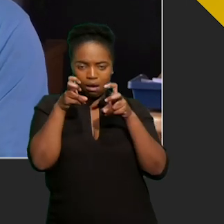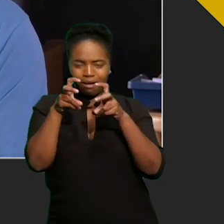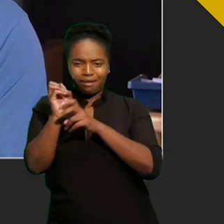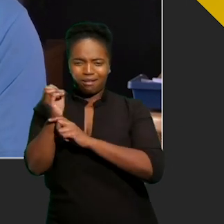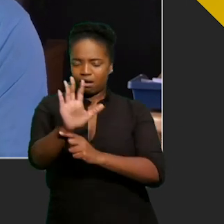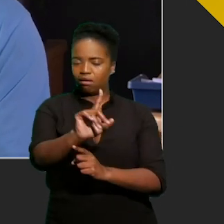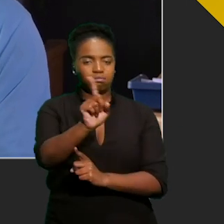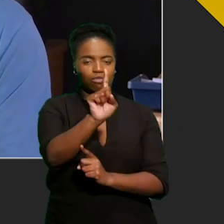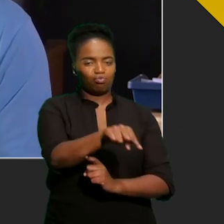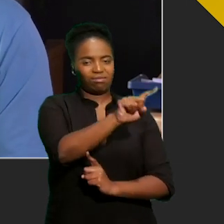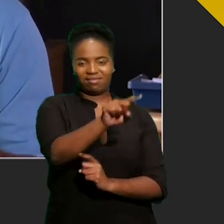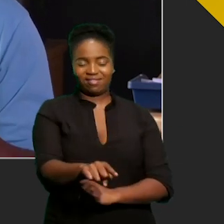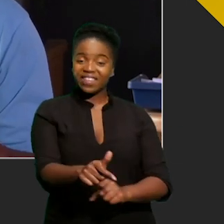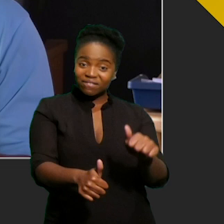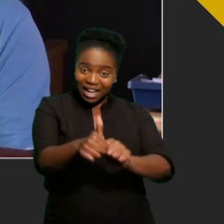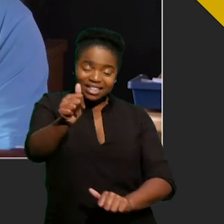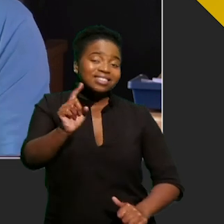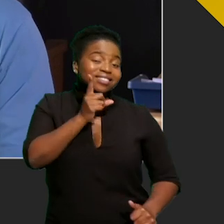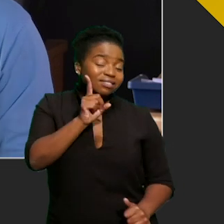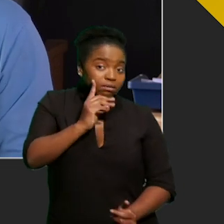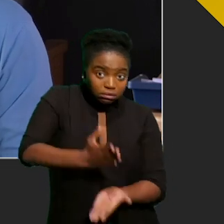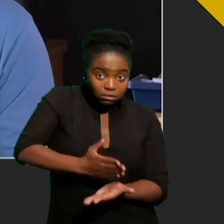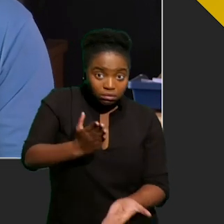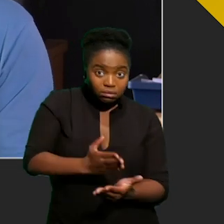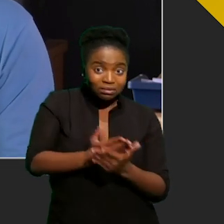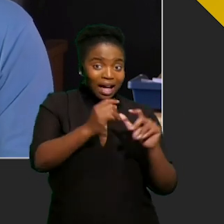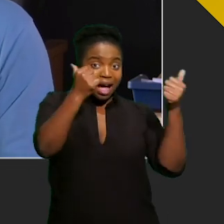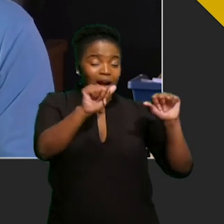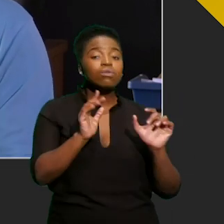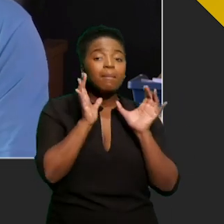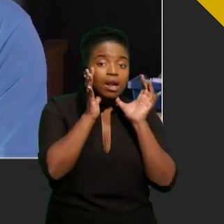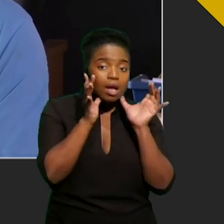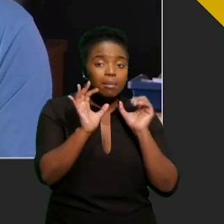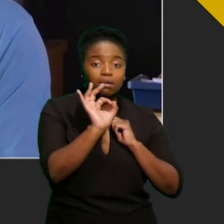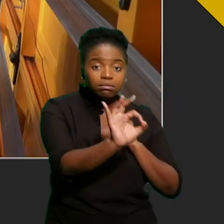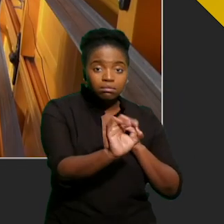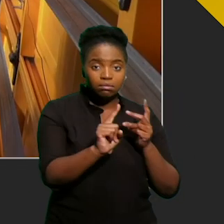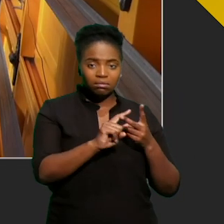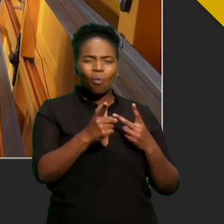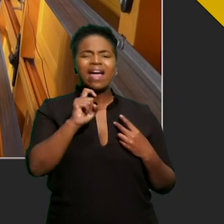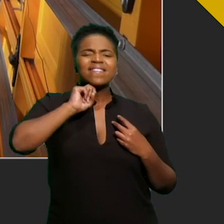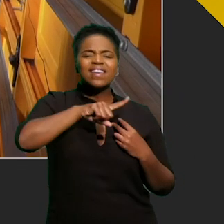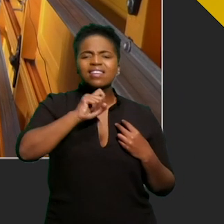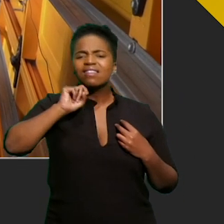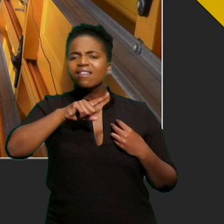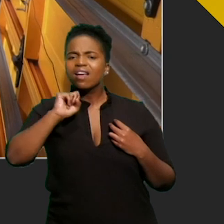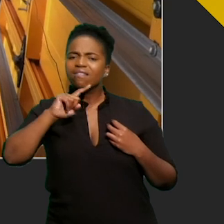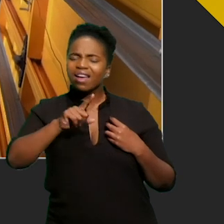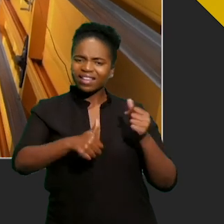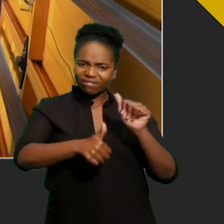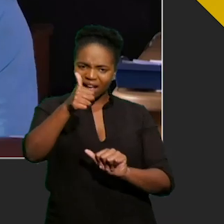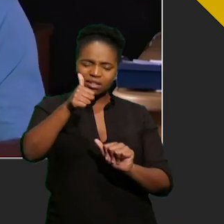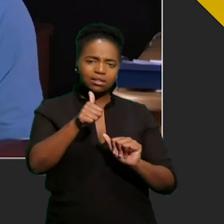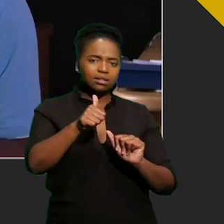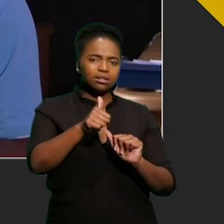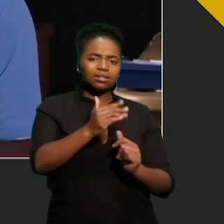angazange double check ukuthi ngempela i-true account ya Julius Malema na. You do know there are a lot of fake accounts, and that's why